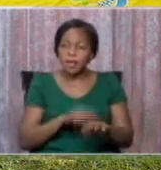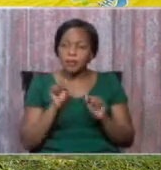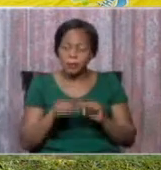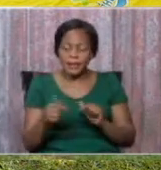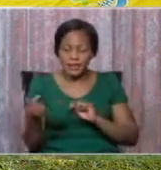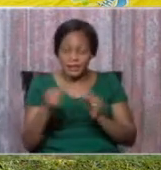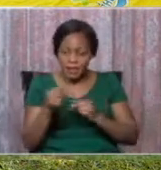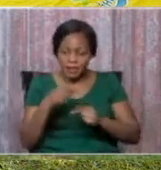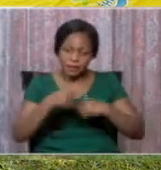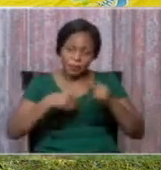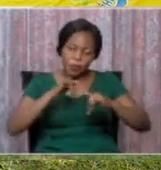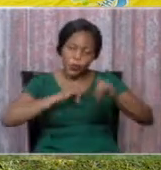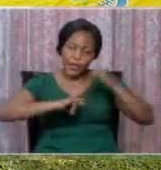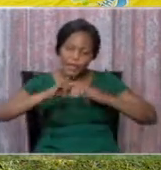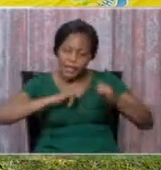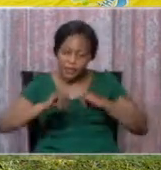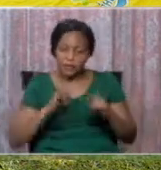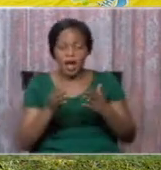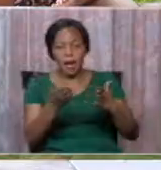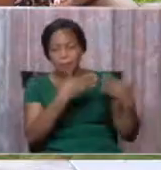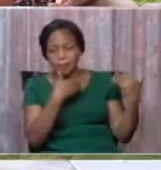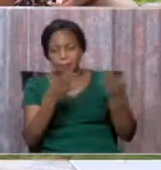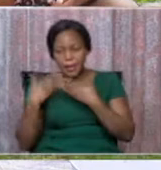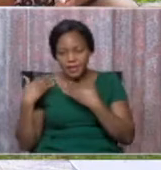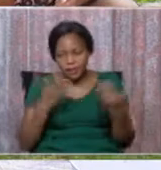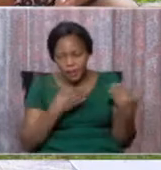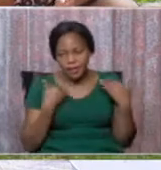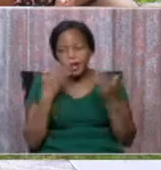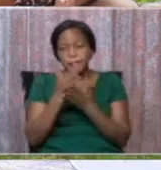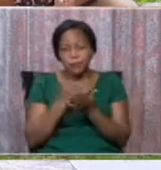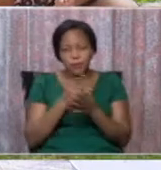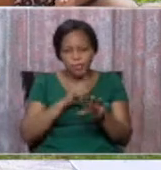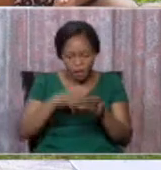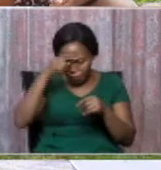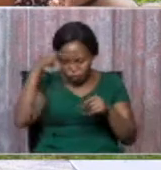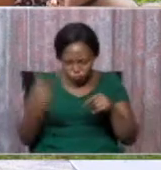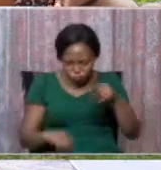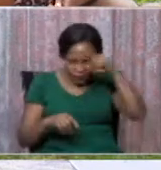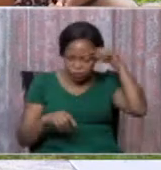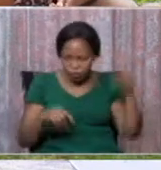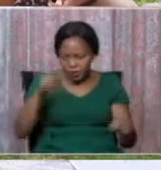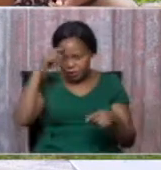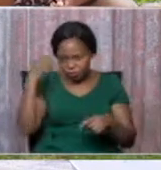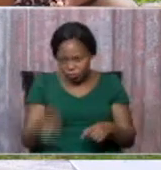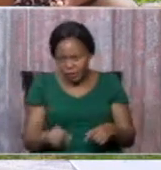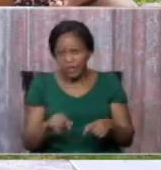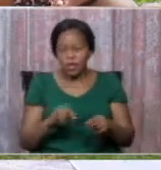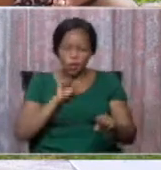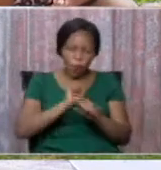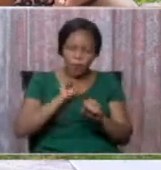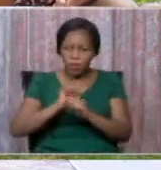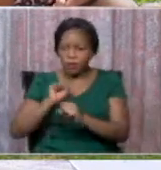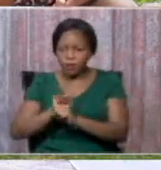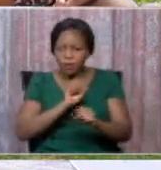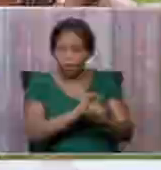not smelling nice, people will laugh at you. So as people are growing up, we need to teach young people to be